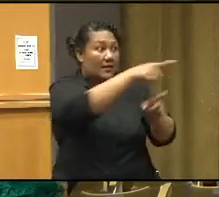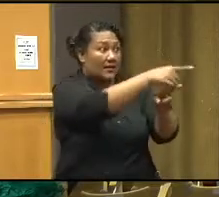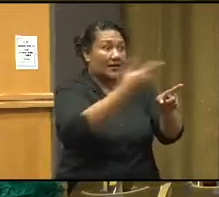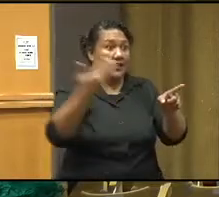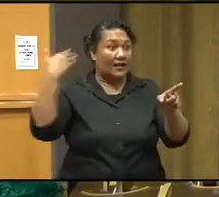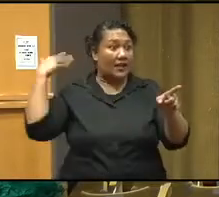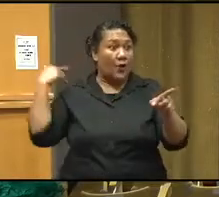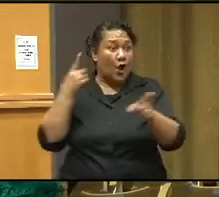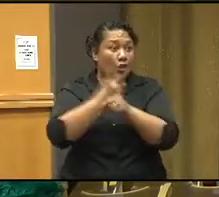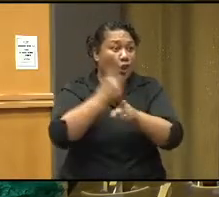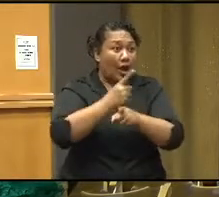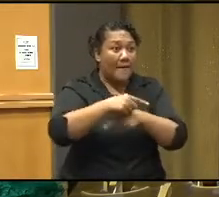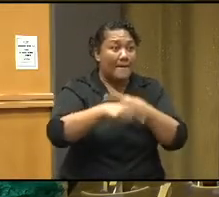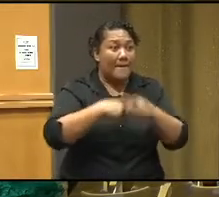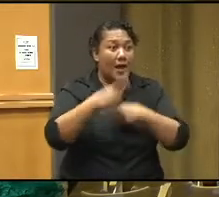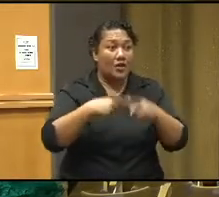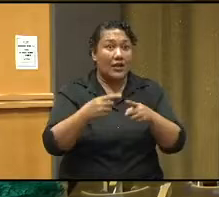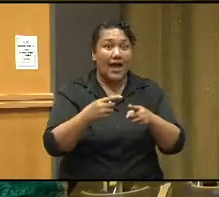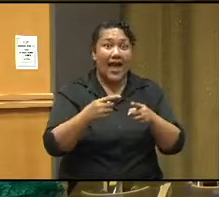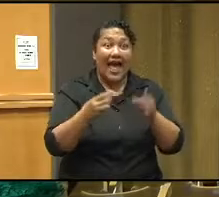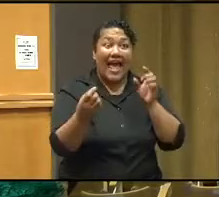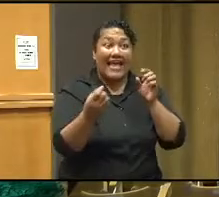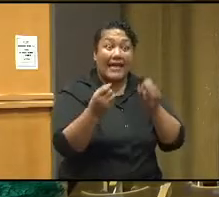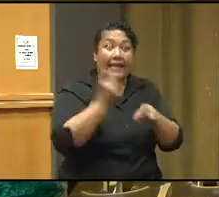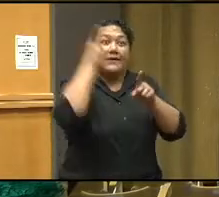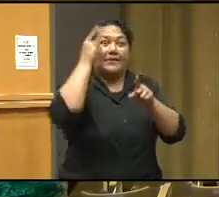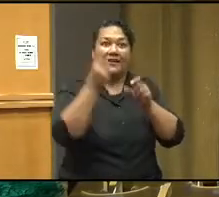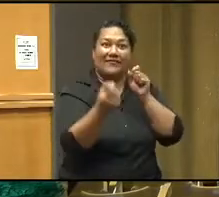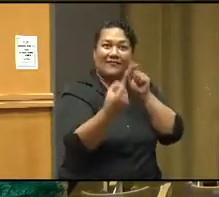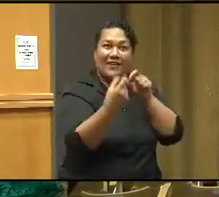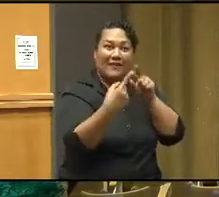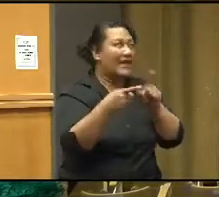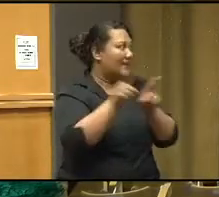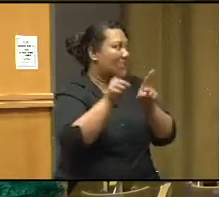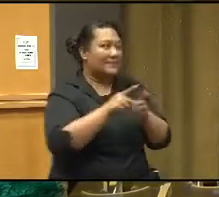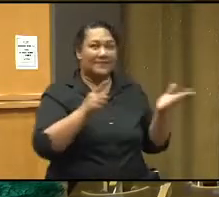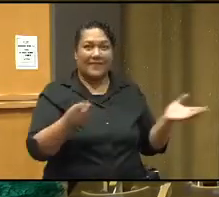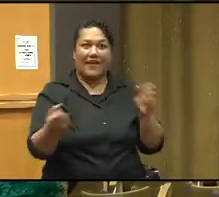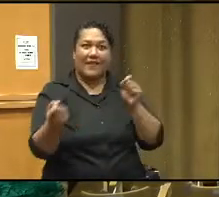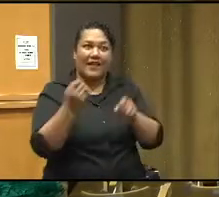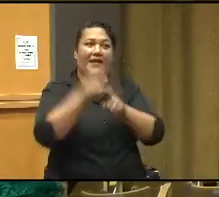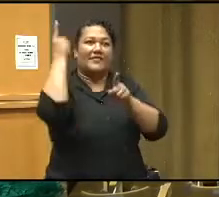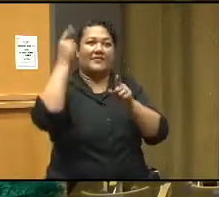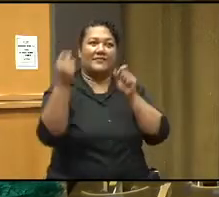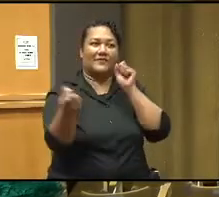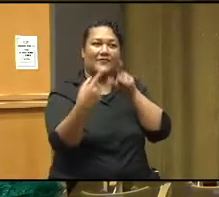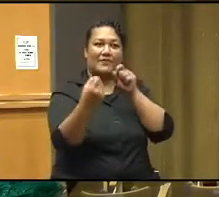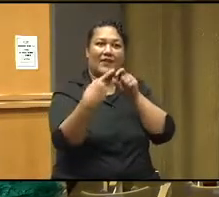about, immediate feedback. Like in my seminars, I give immediate feedback 10 minutes after the seminar is